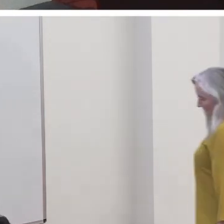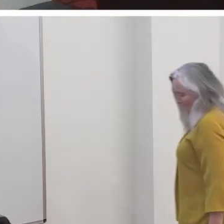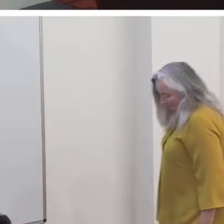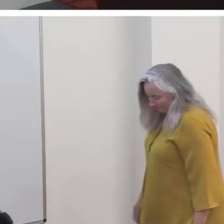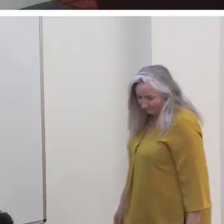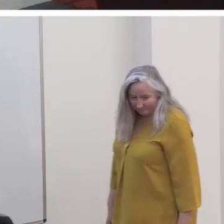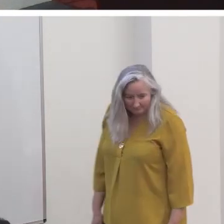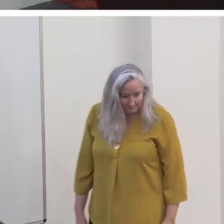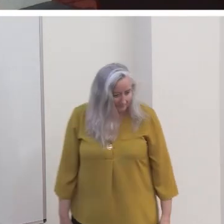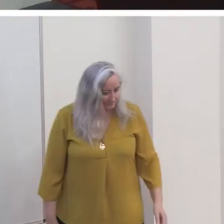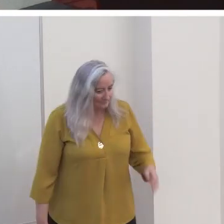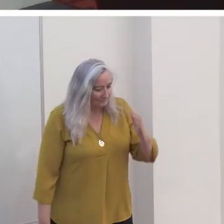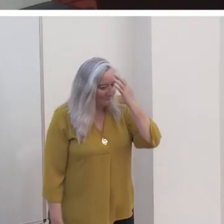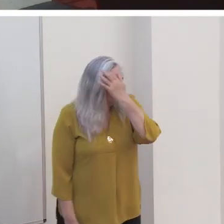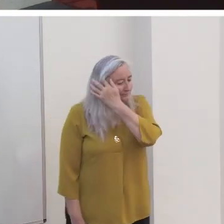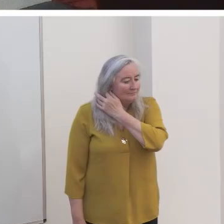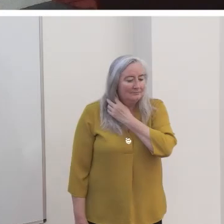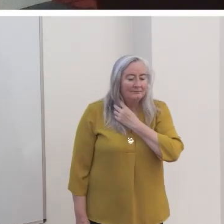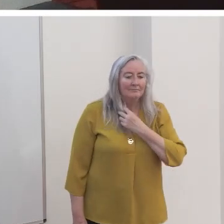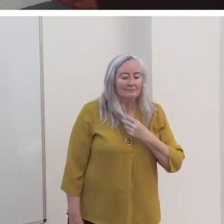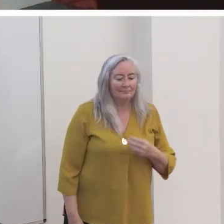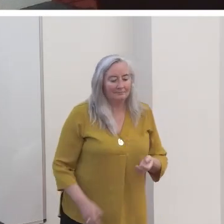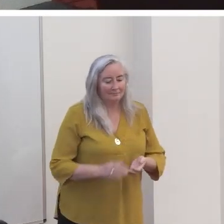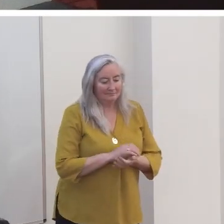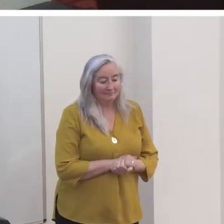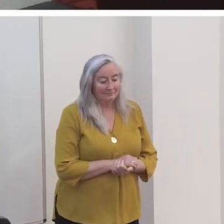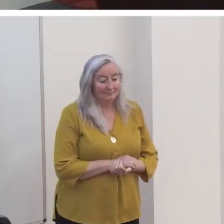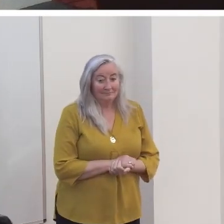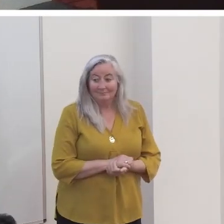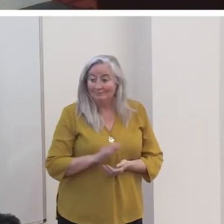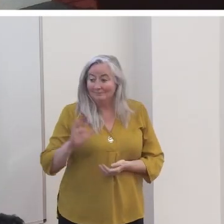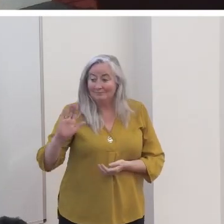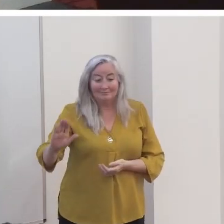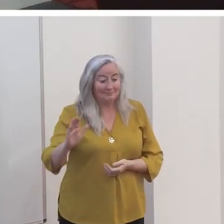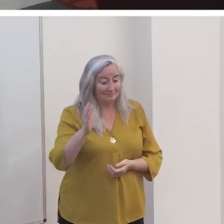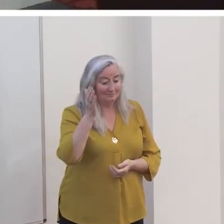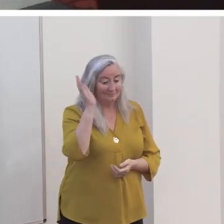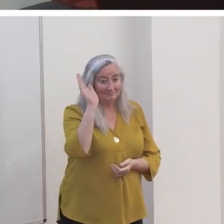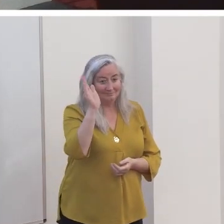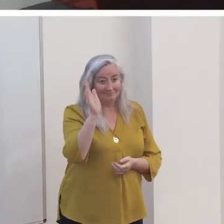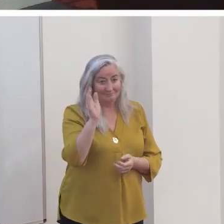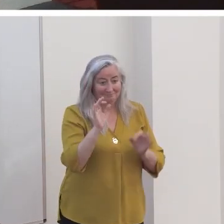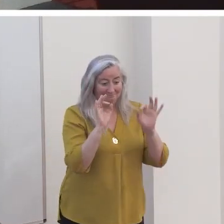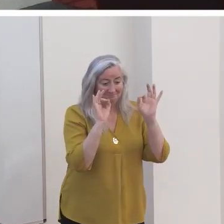you to introduce yourself with a fun fact. Would you like to give us your fun fact?